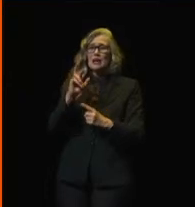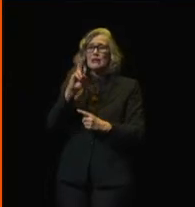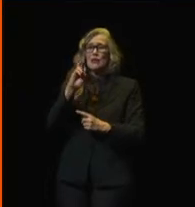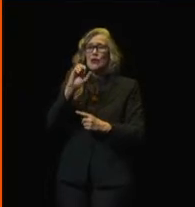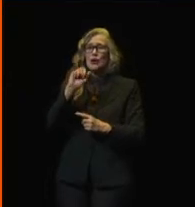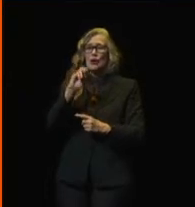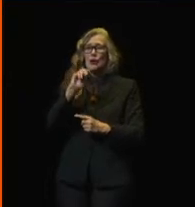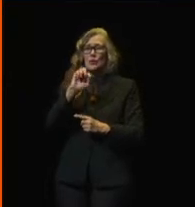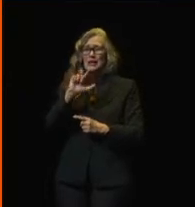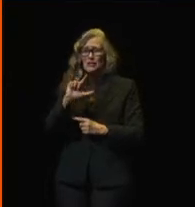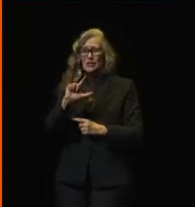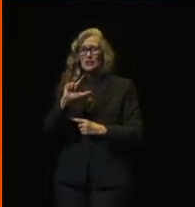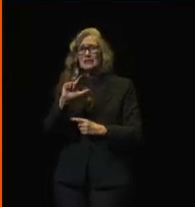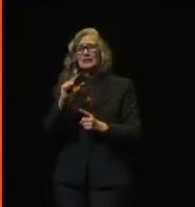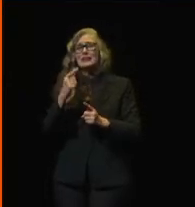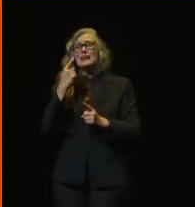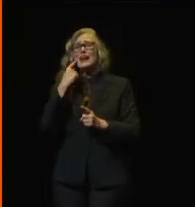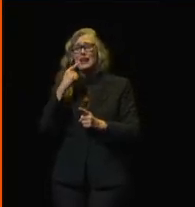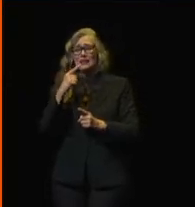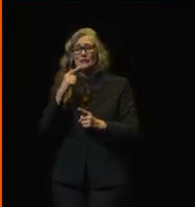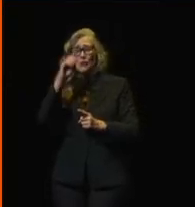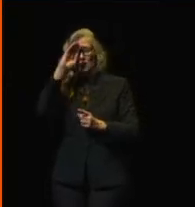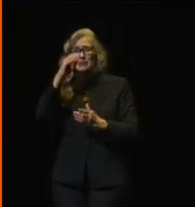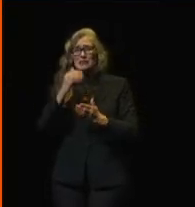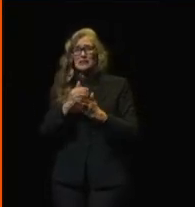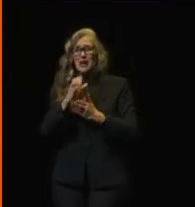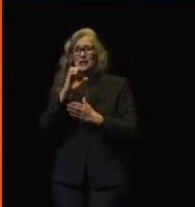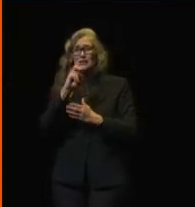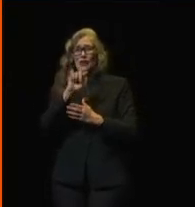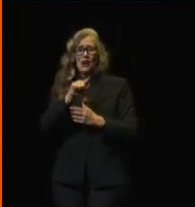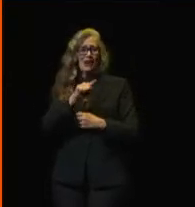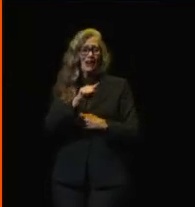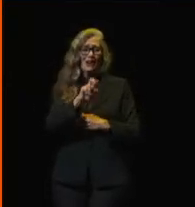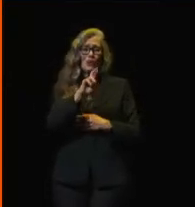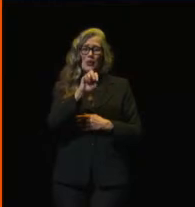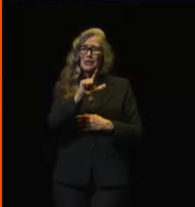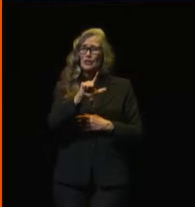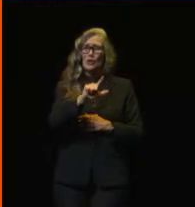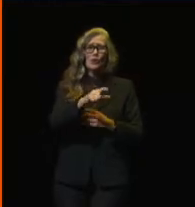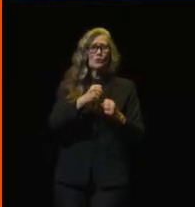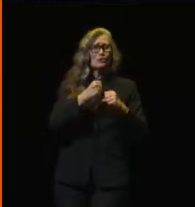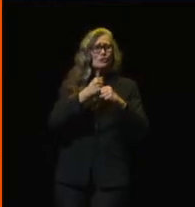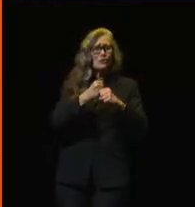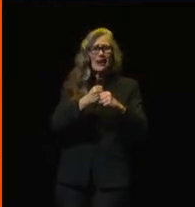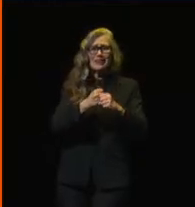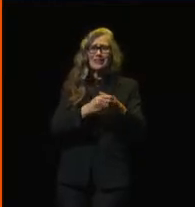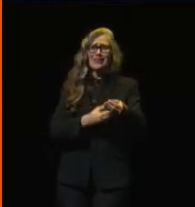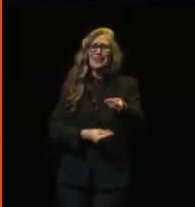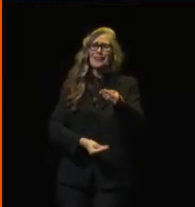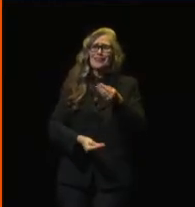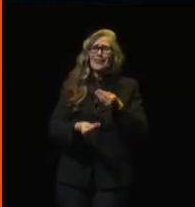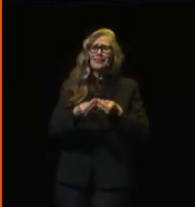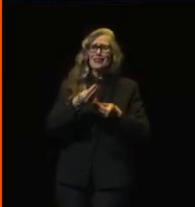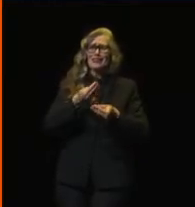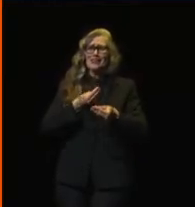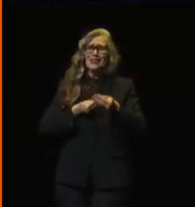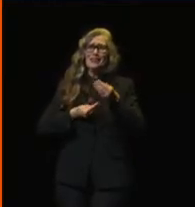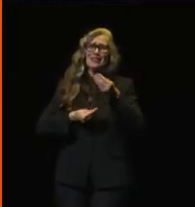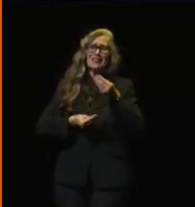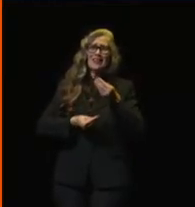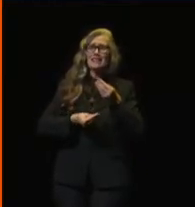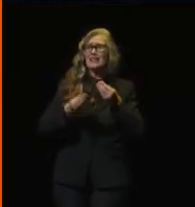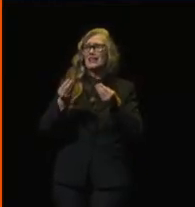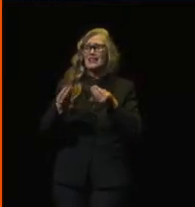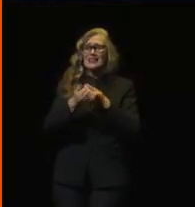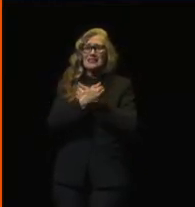and generosity was what allowed Ady to perform